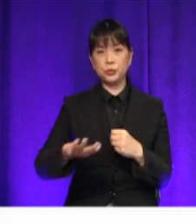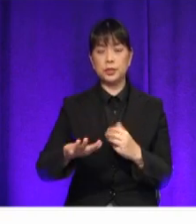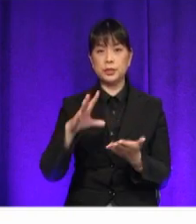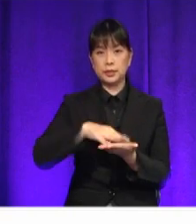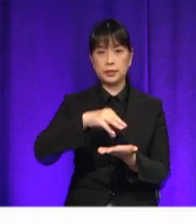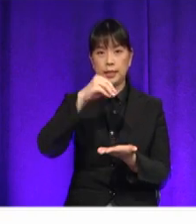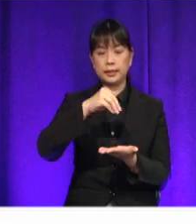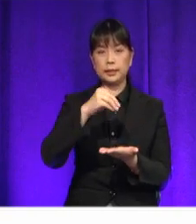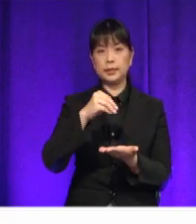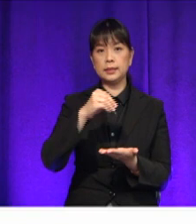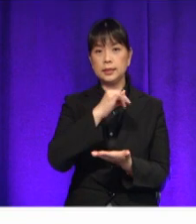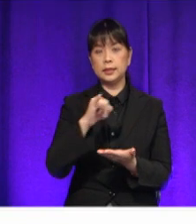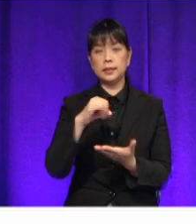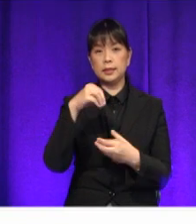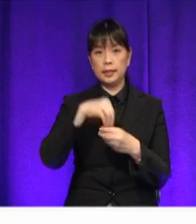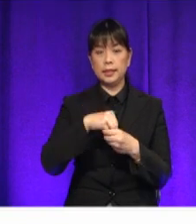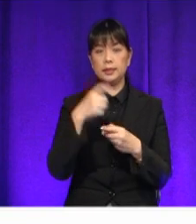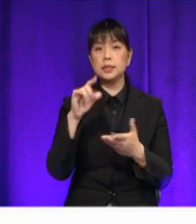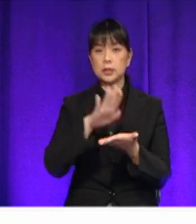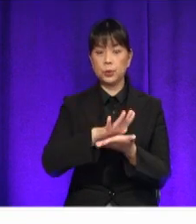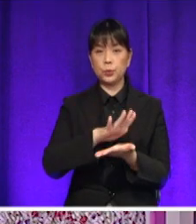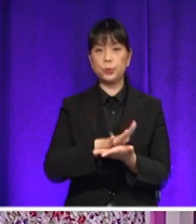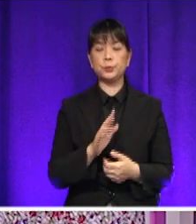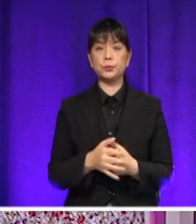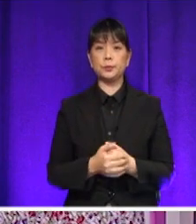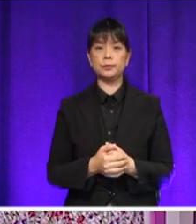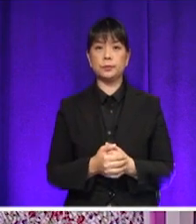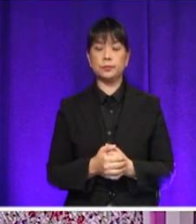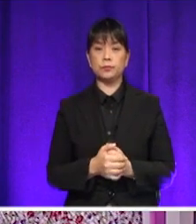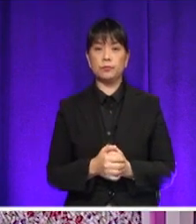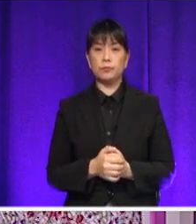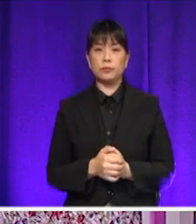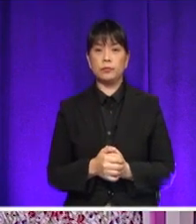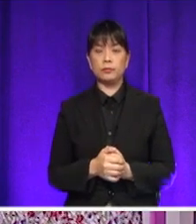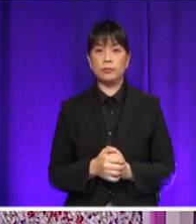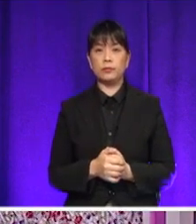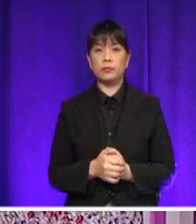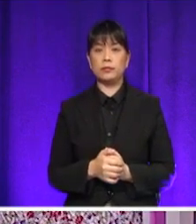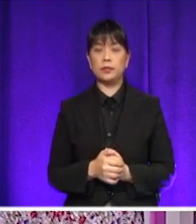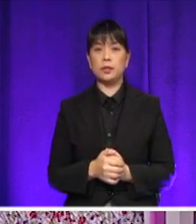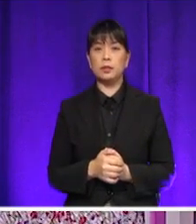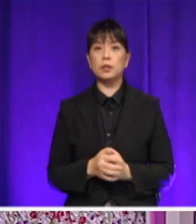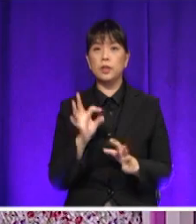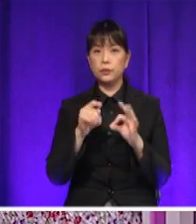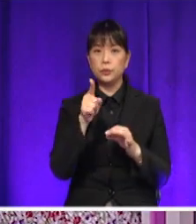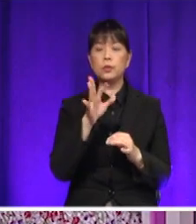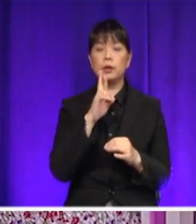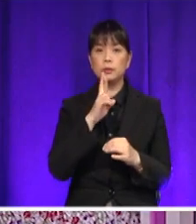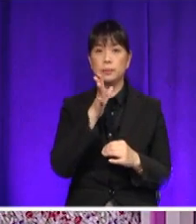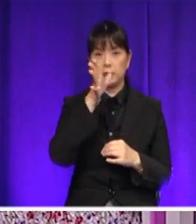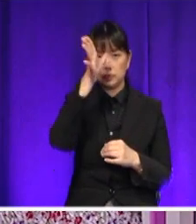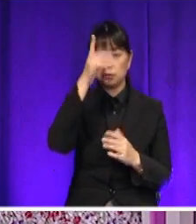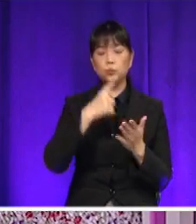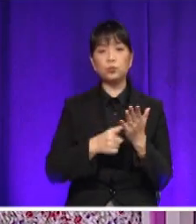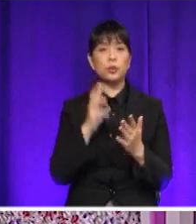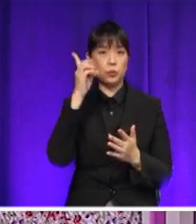school. That's correct. So this is what I was talking about just now, Nisa, when I asked you, if you're a parent, what would some of